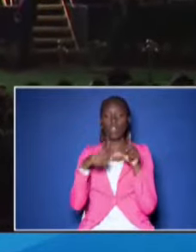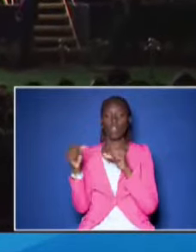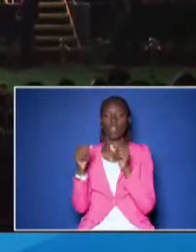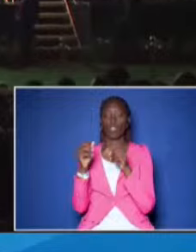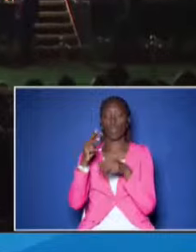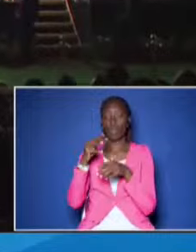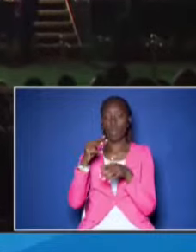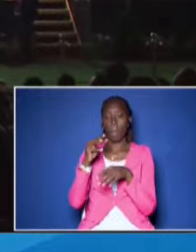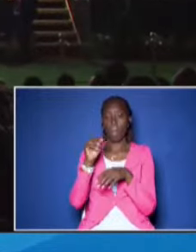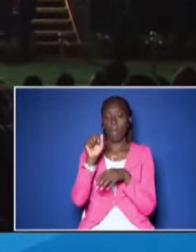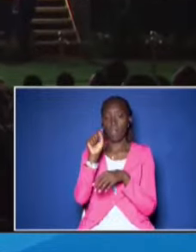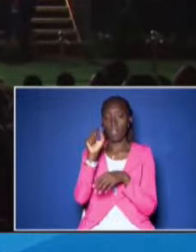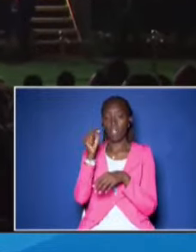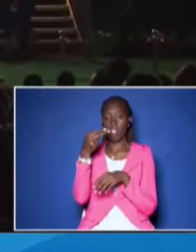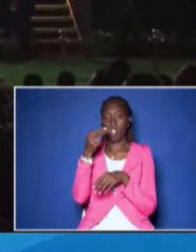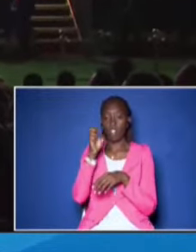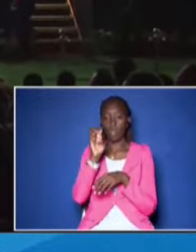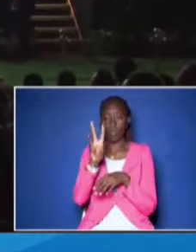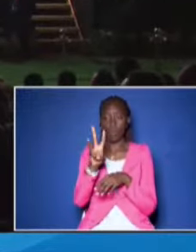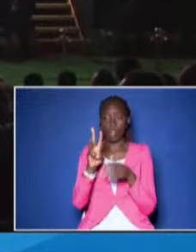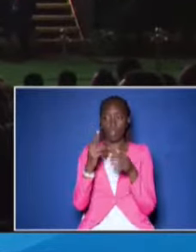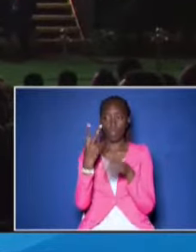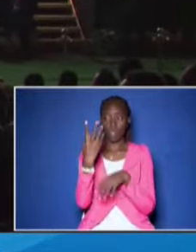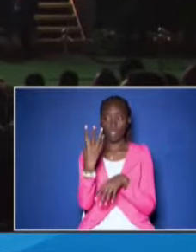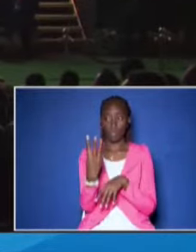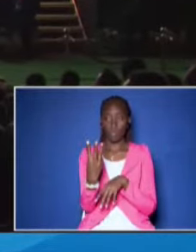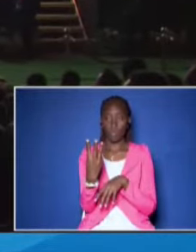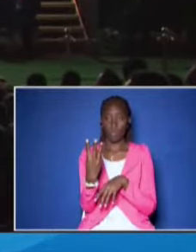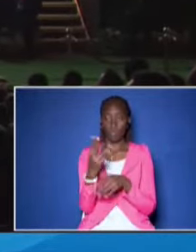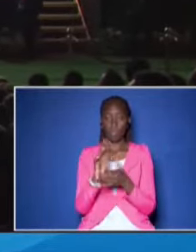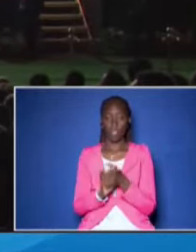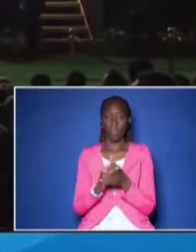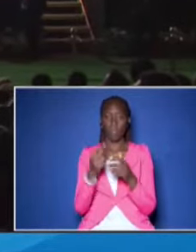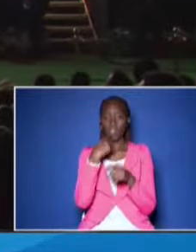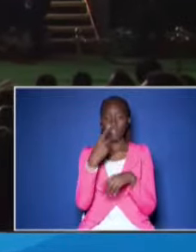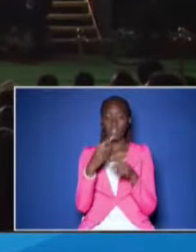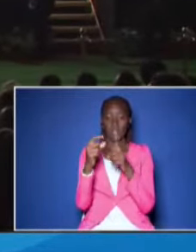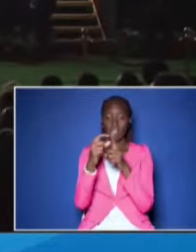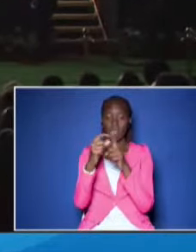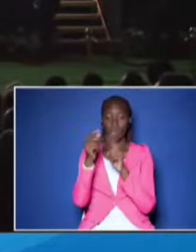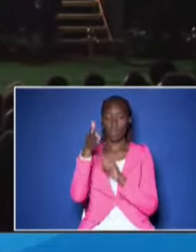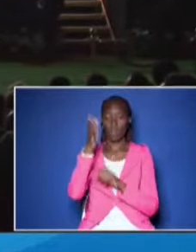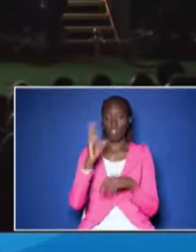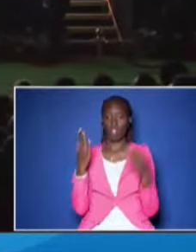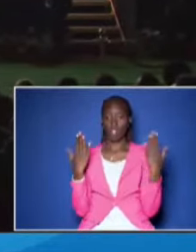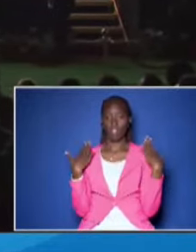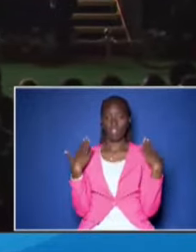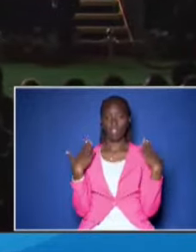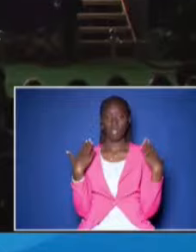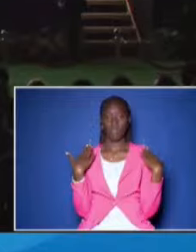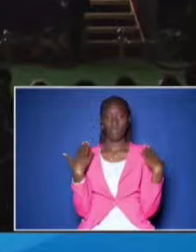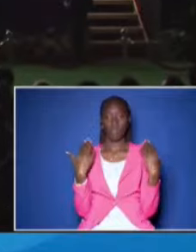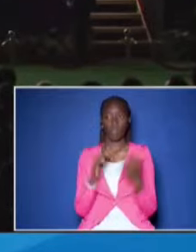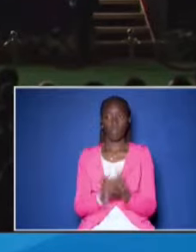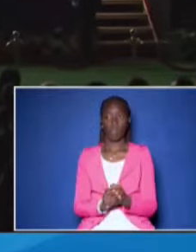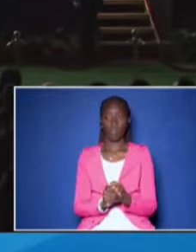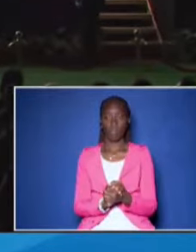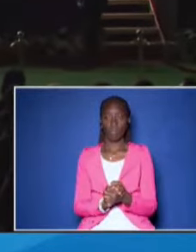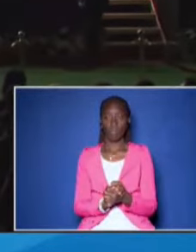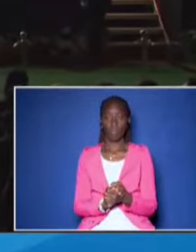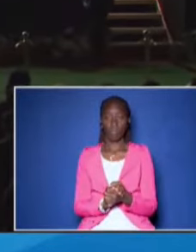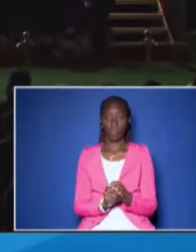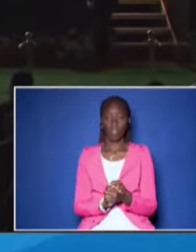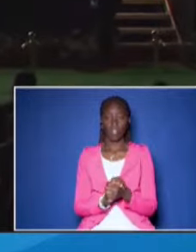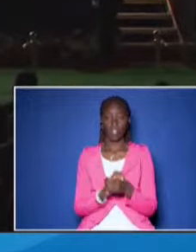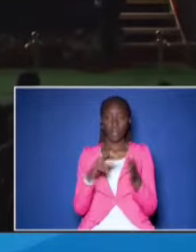24 verse 35 I showed you that the word of God is eternal